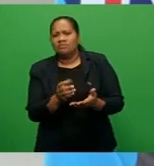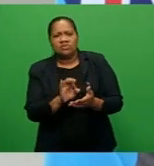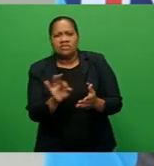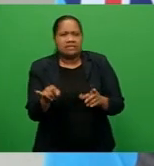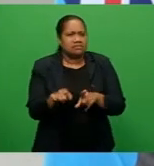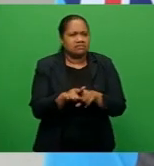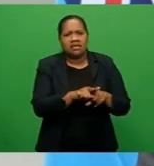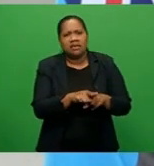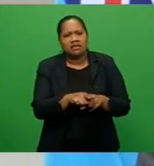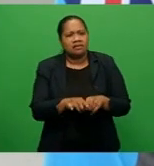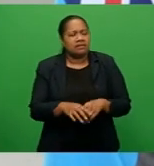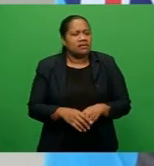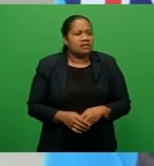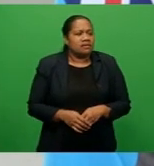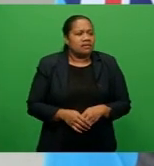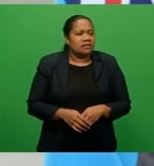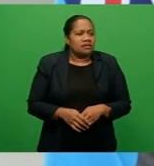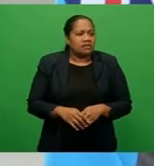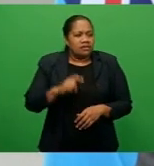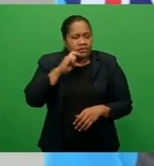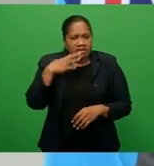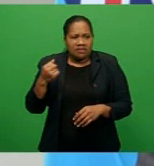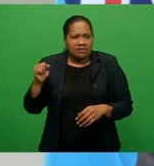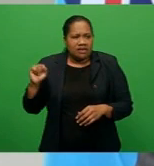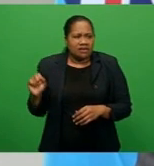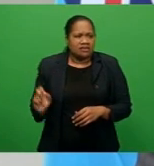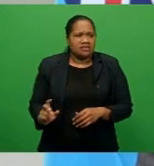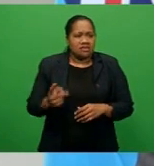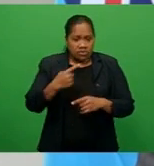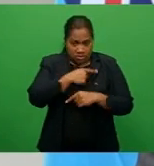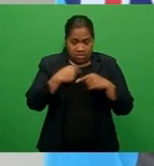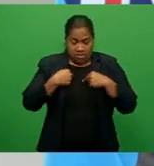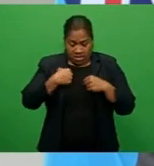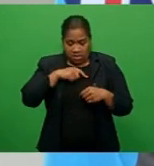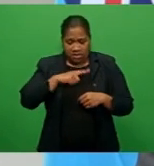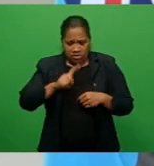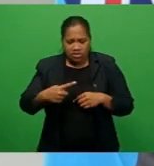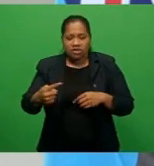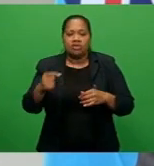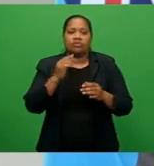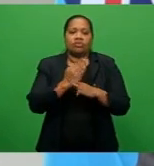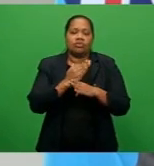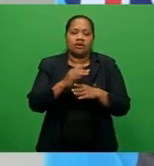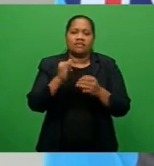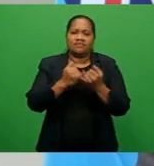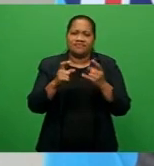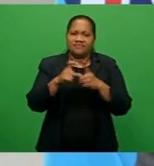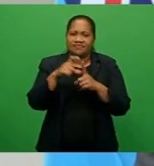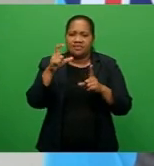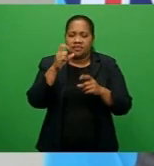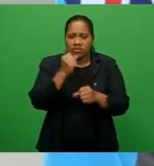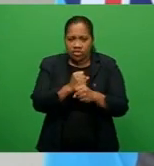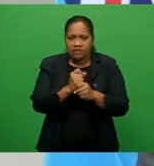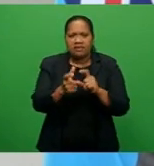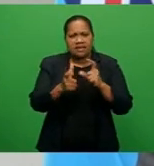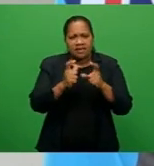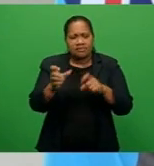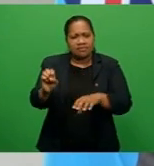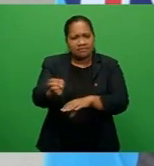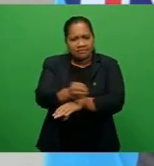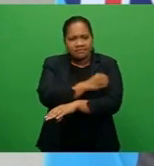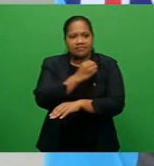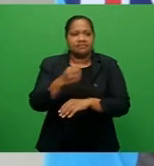they become secondary. We will still work on sustainable development, climate and oceans, but we are now